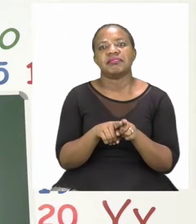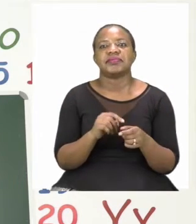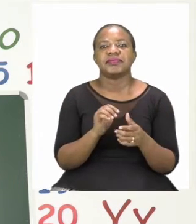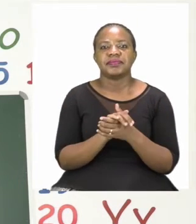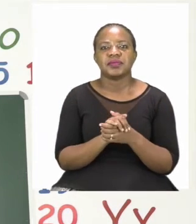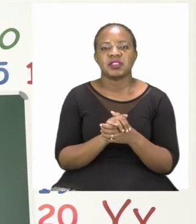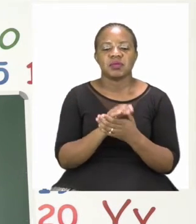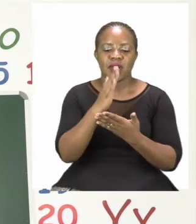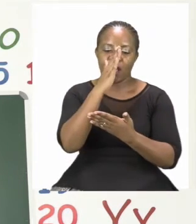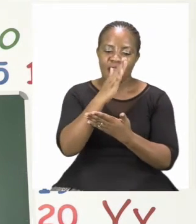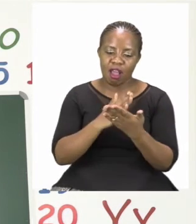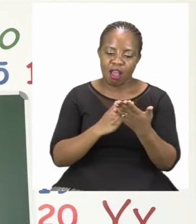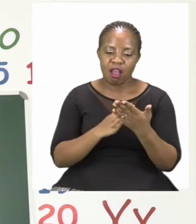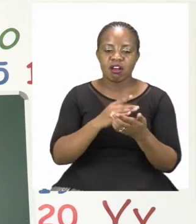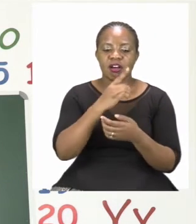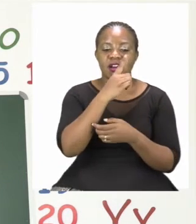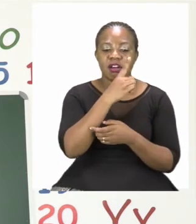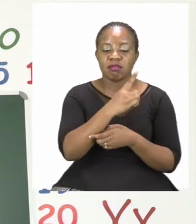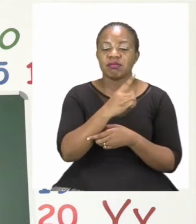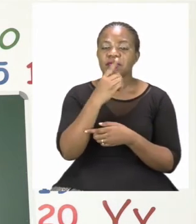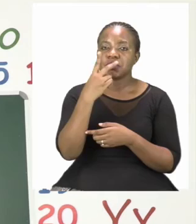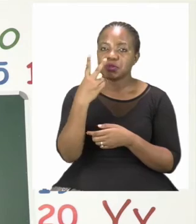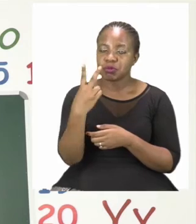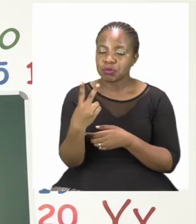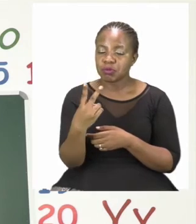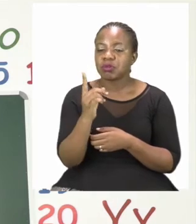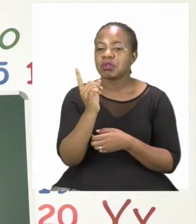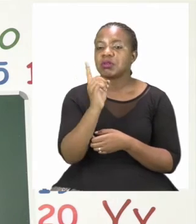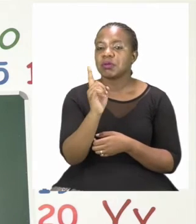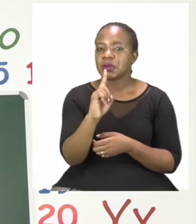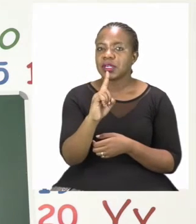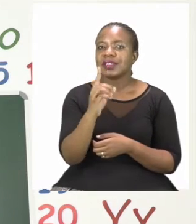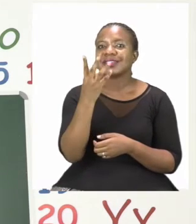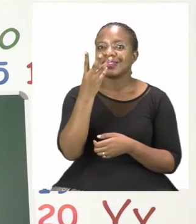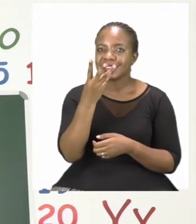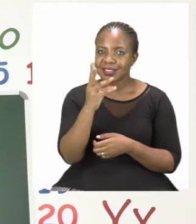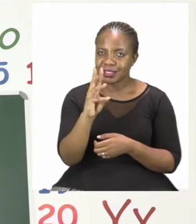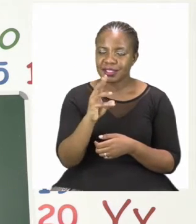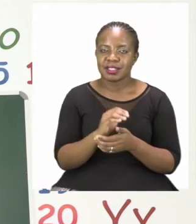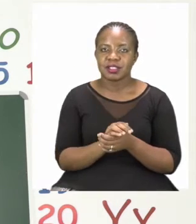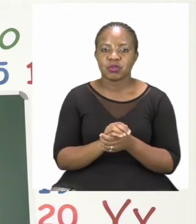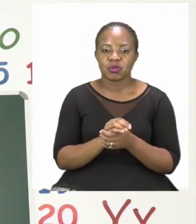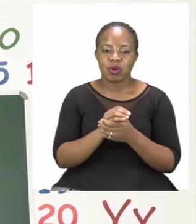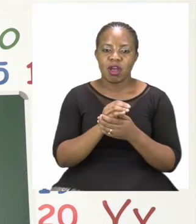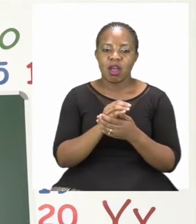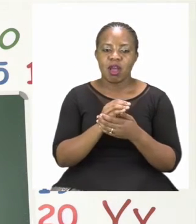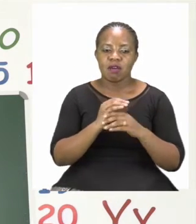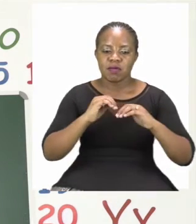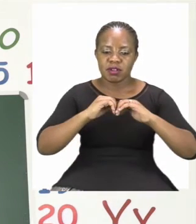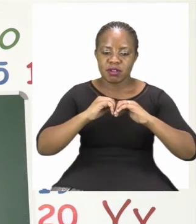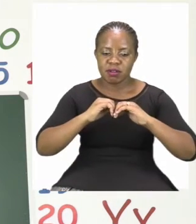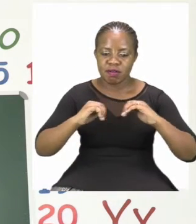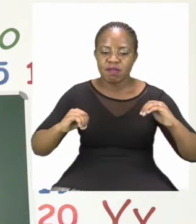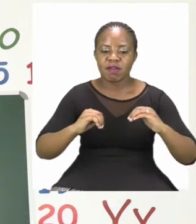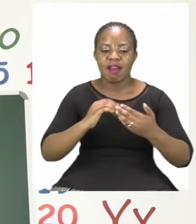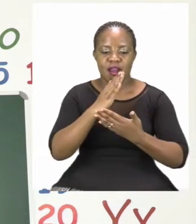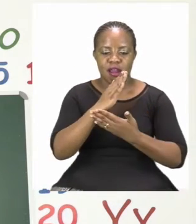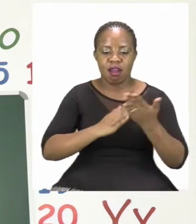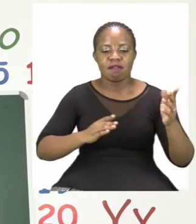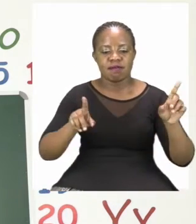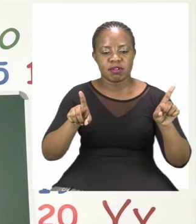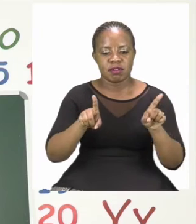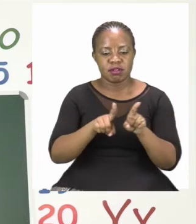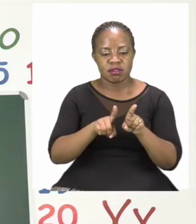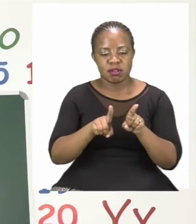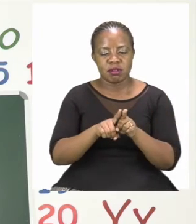of 12 is 6. Now remember, boys and girls, if the answers don't match, if